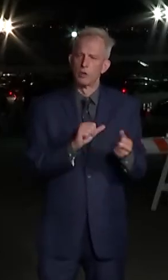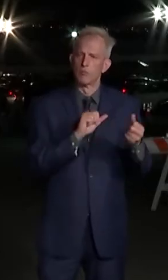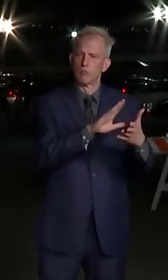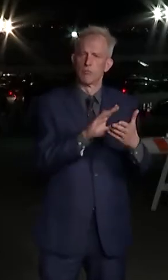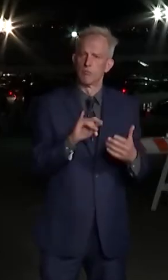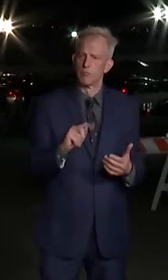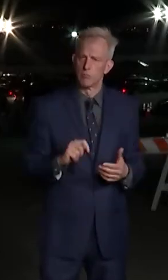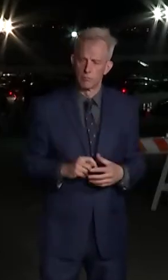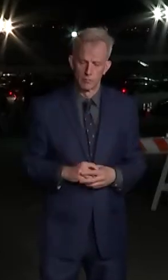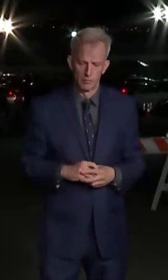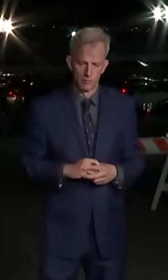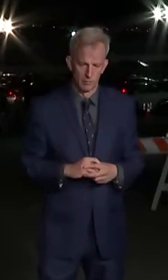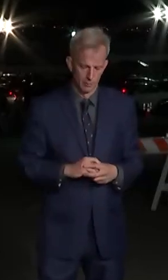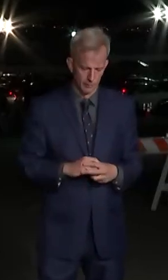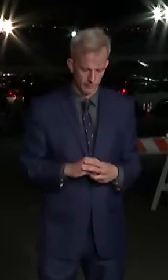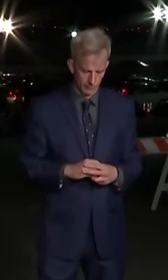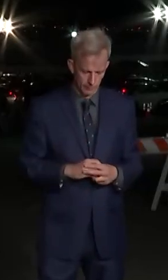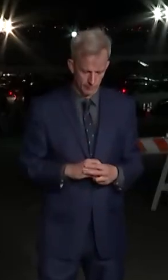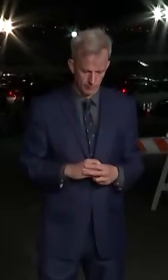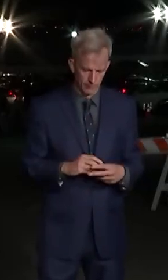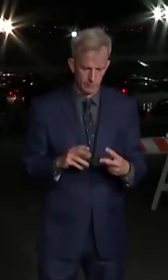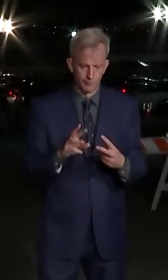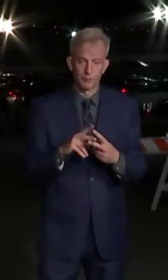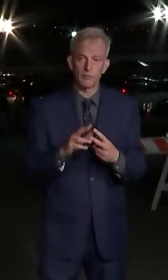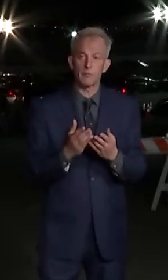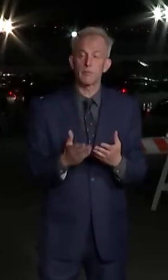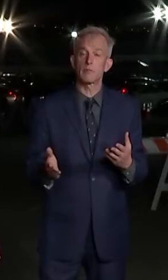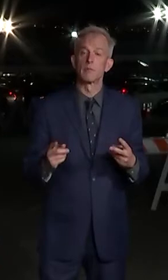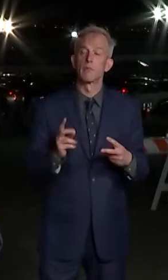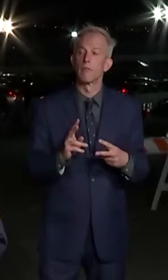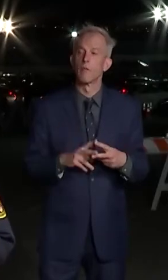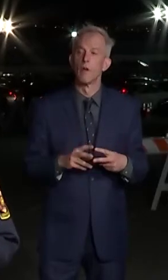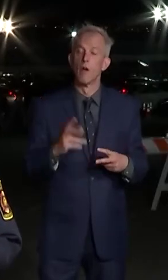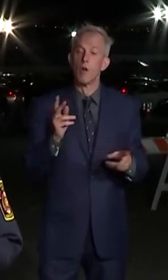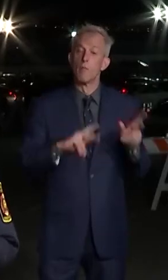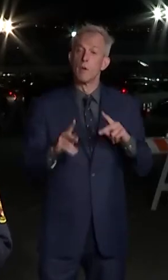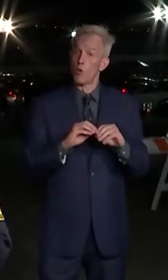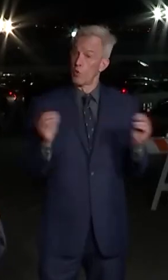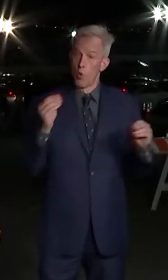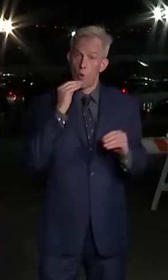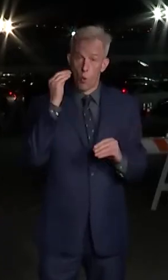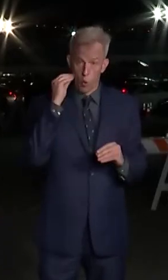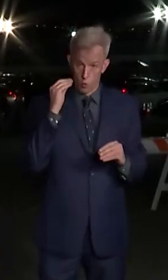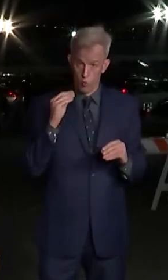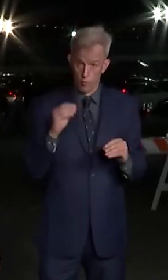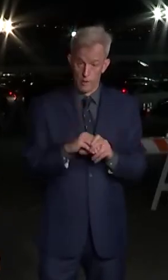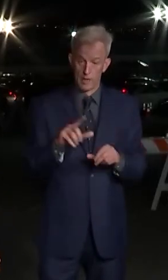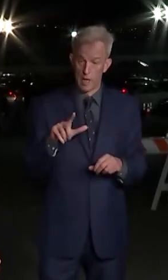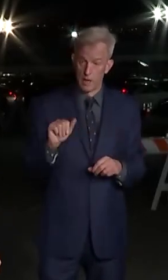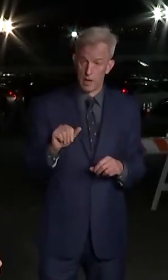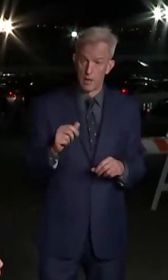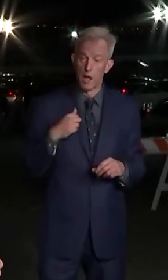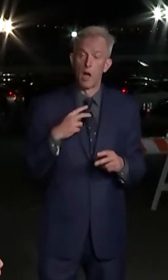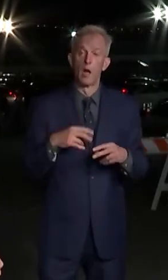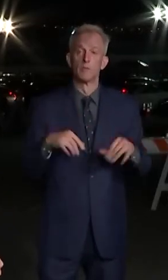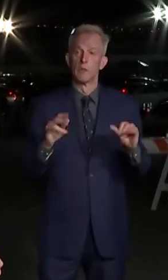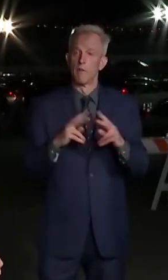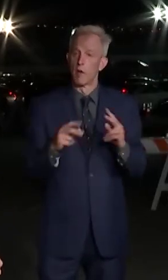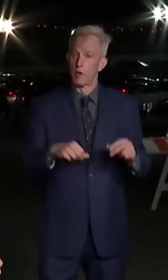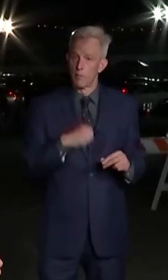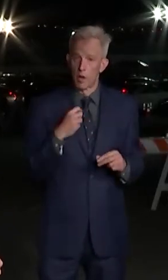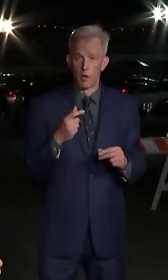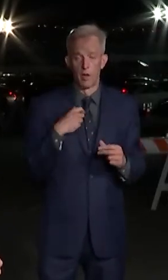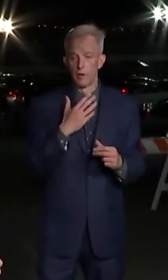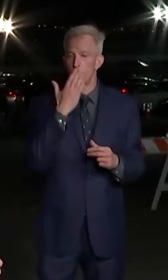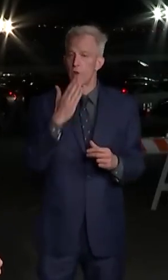So a couple things. Let me start with our people who are experiencing homelessness in Los Angeles. Still very proud that all our constant outreach, and thank you to our